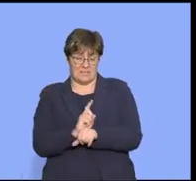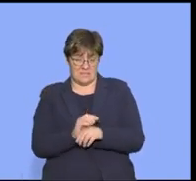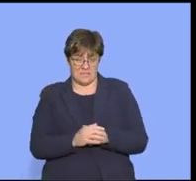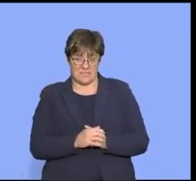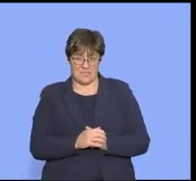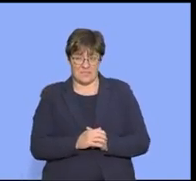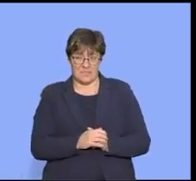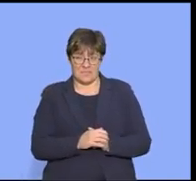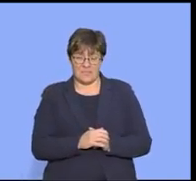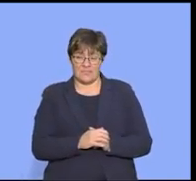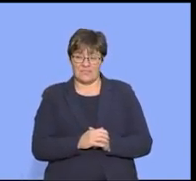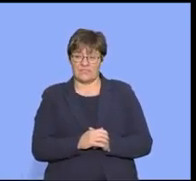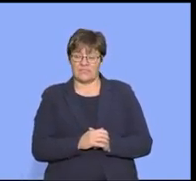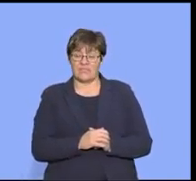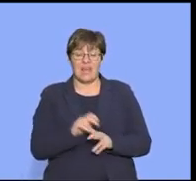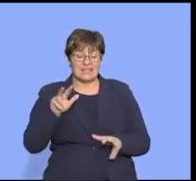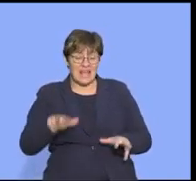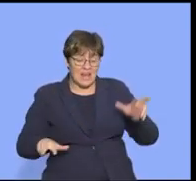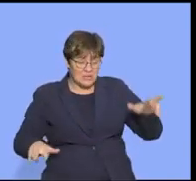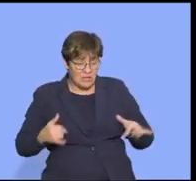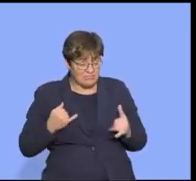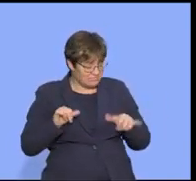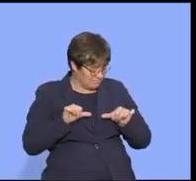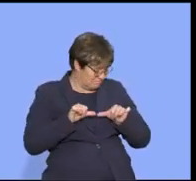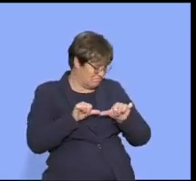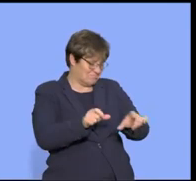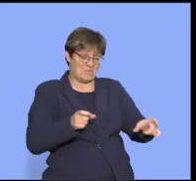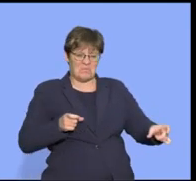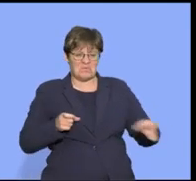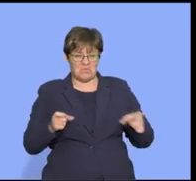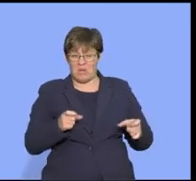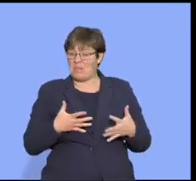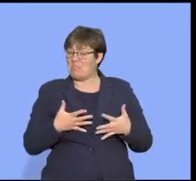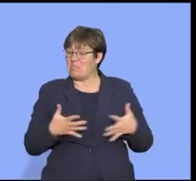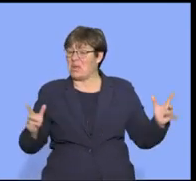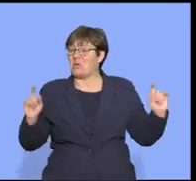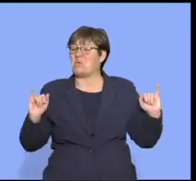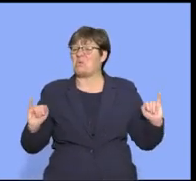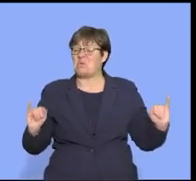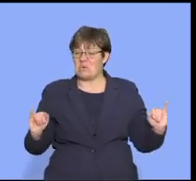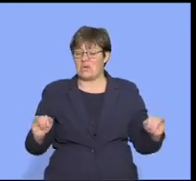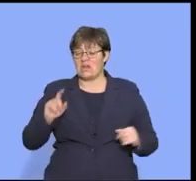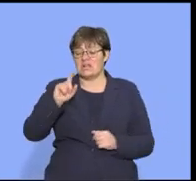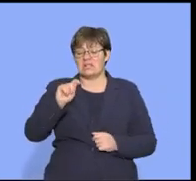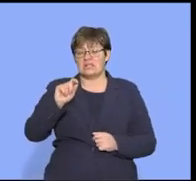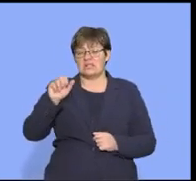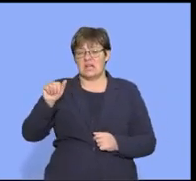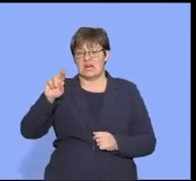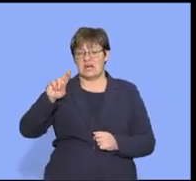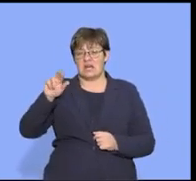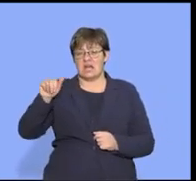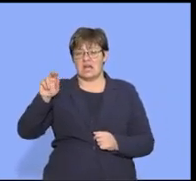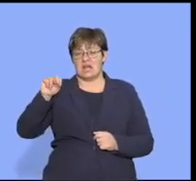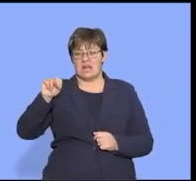And dinosaurs still ruled the earth, but the most ferocious is the Tyrannosaurus